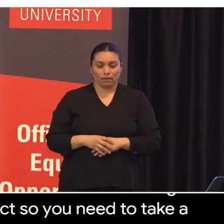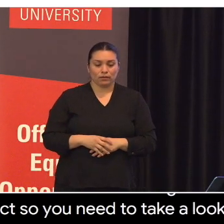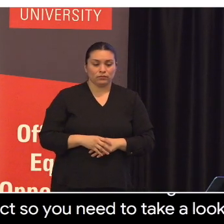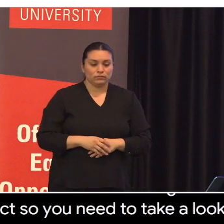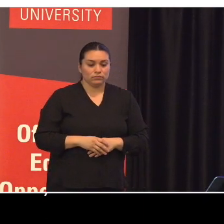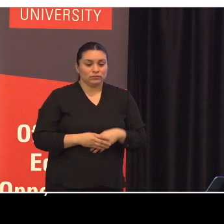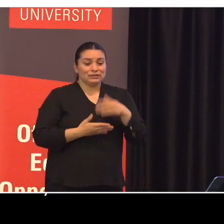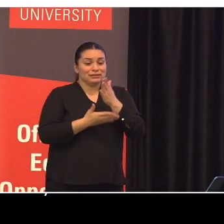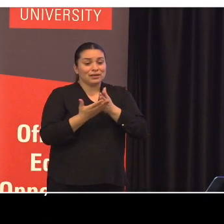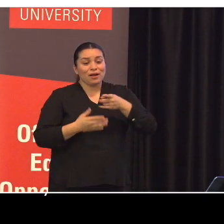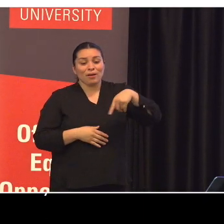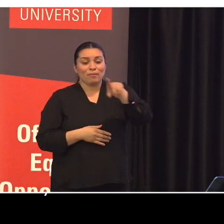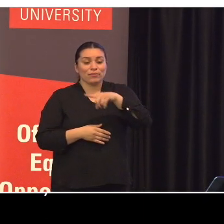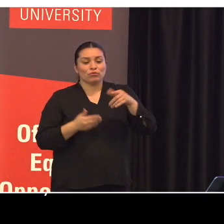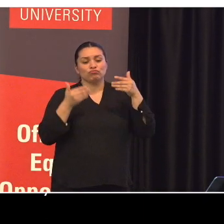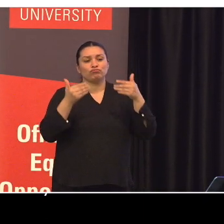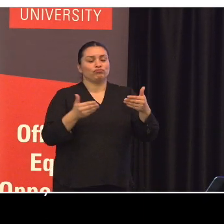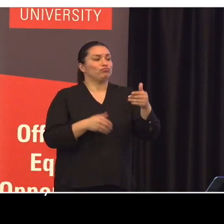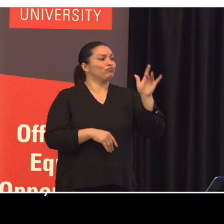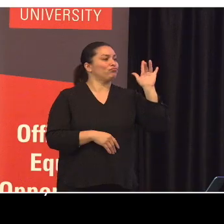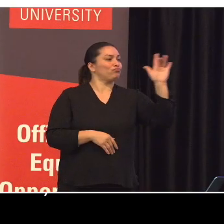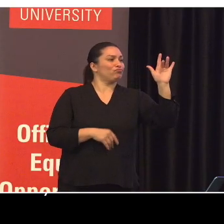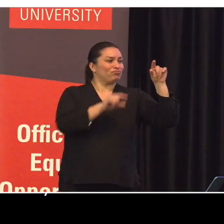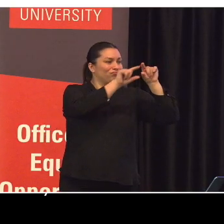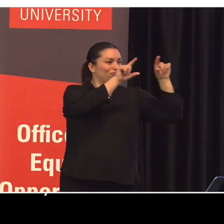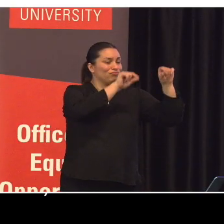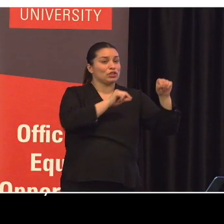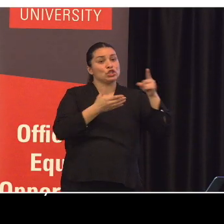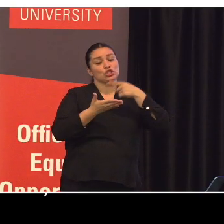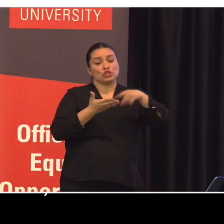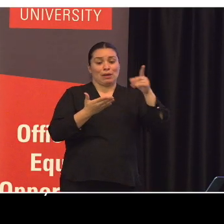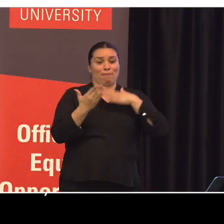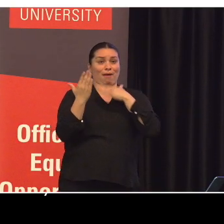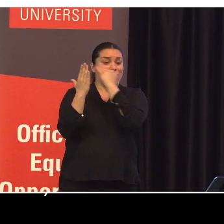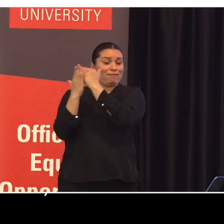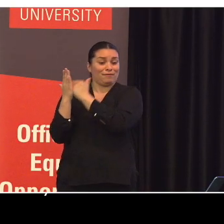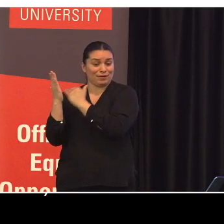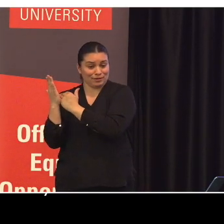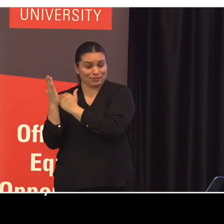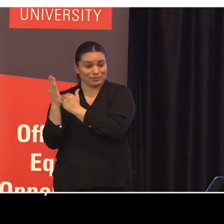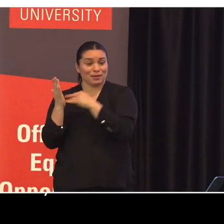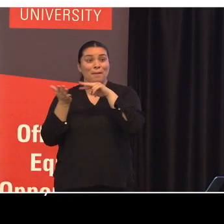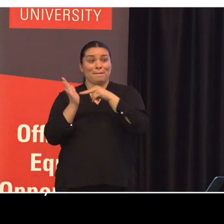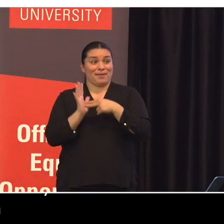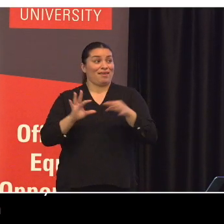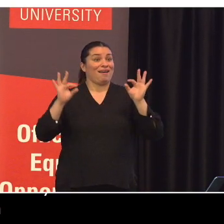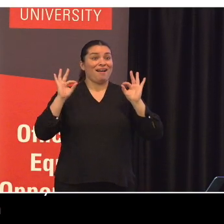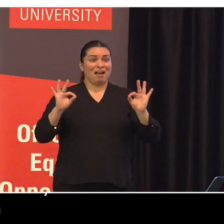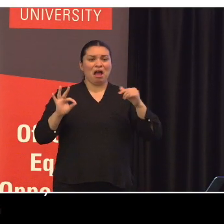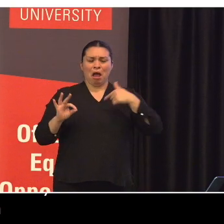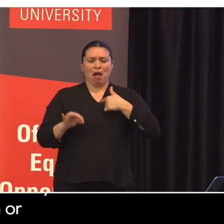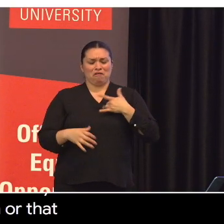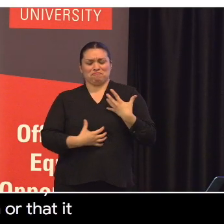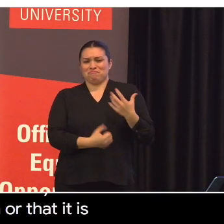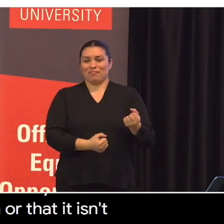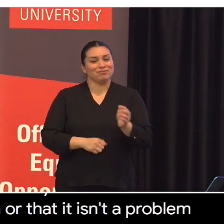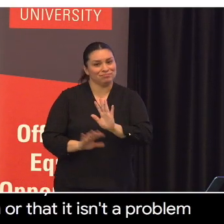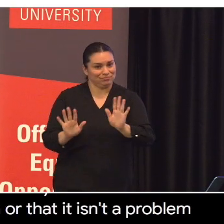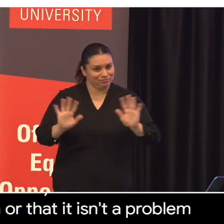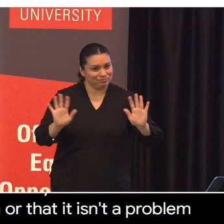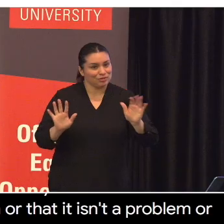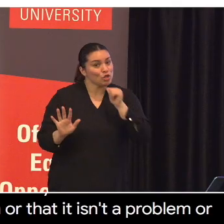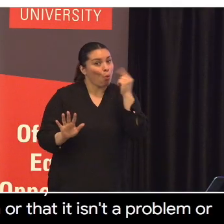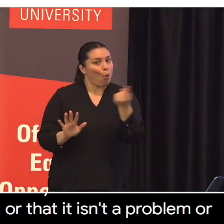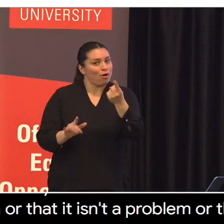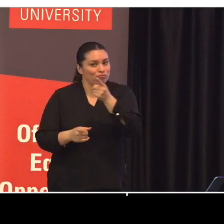a look at it yourself. We can't trust that just because something flags in the access checker that it's actually a problem or that it isn't a problem